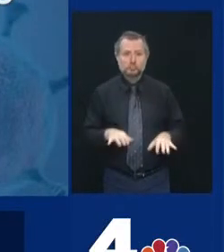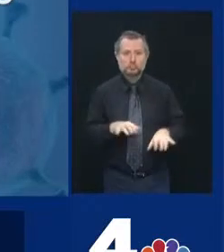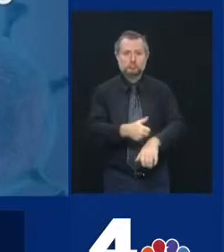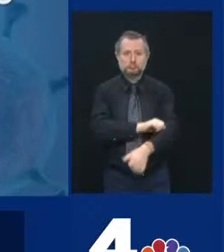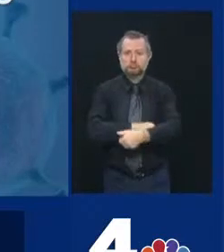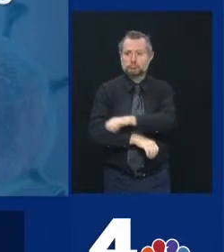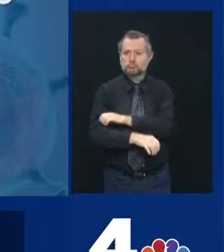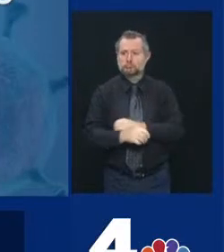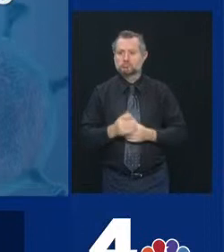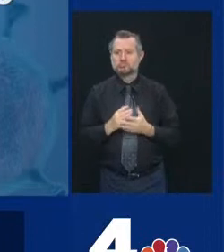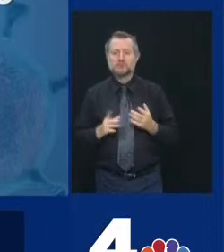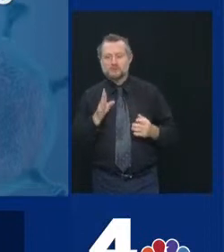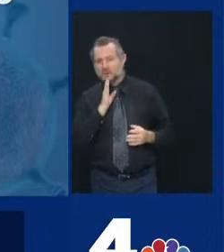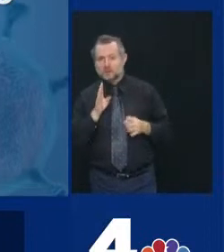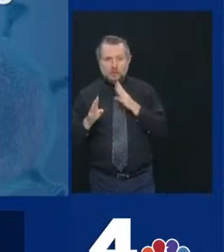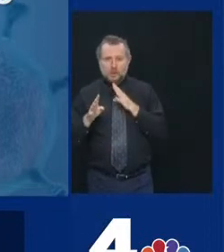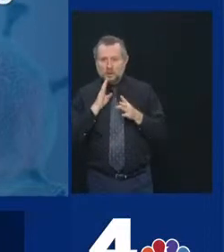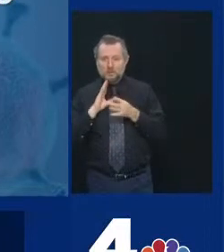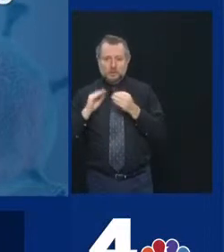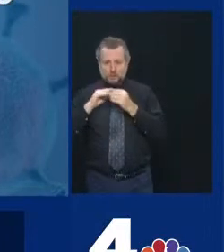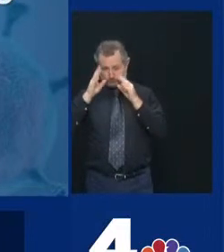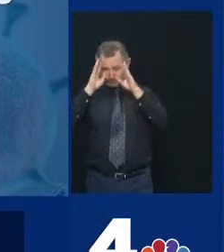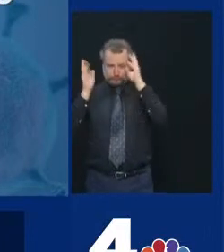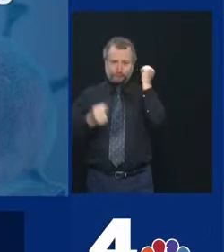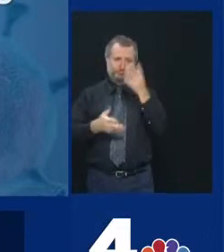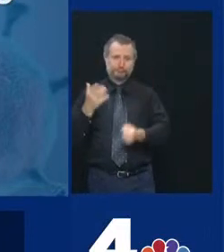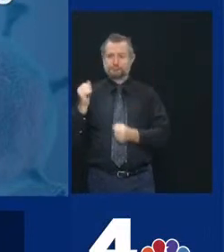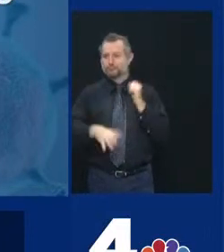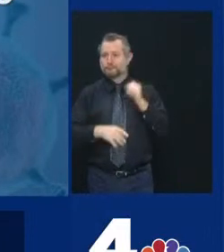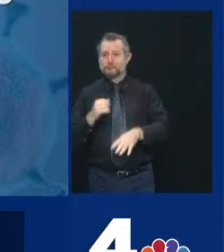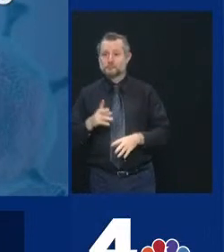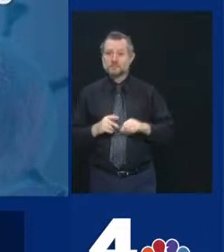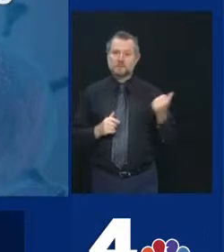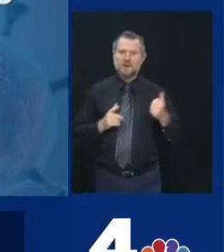from competence. How do you do it?